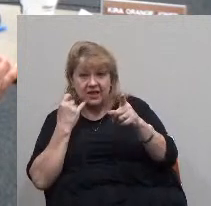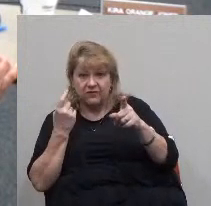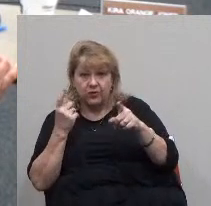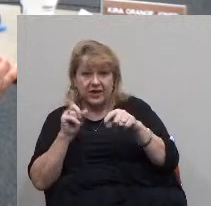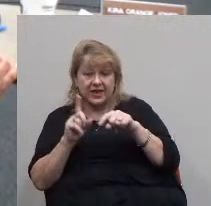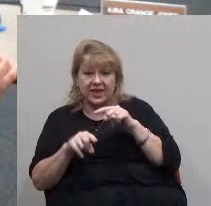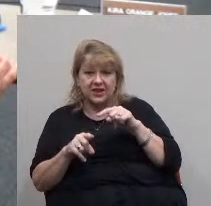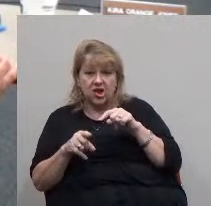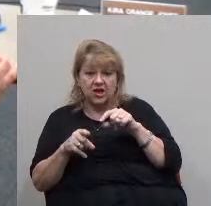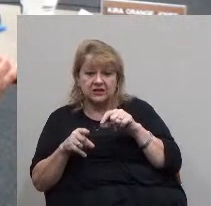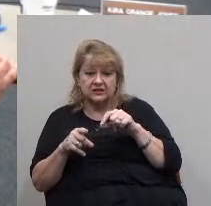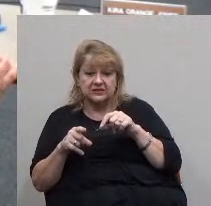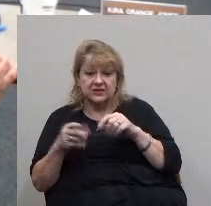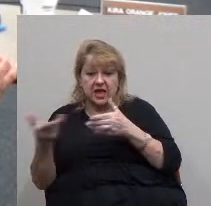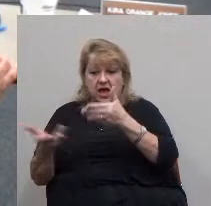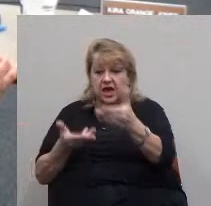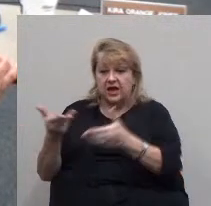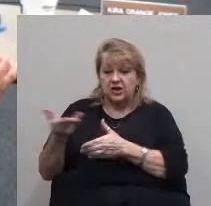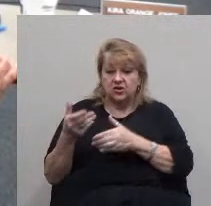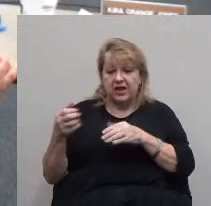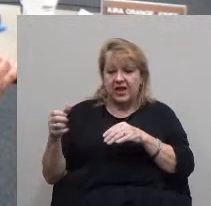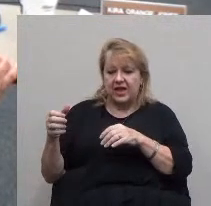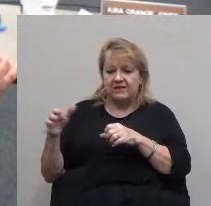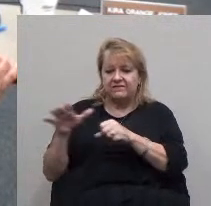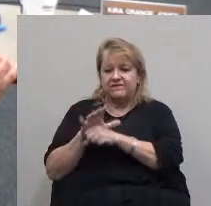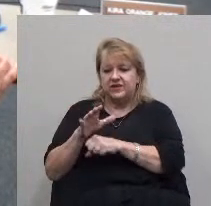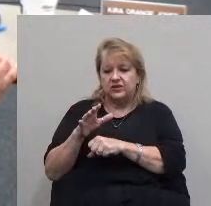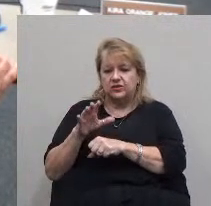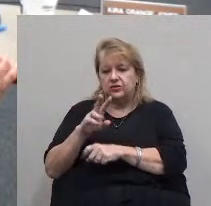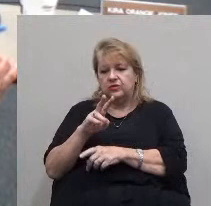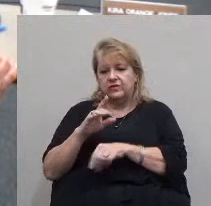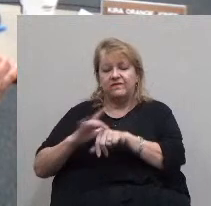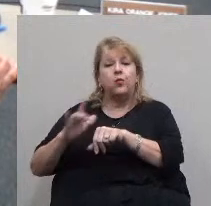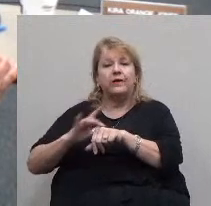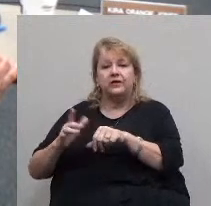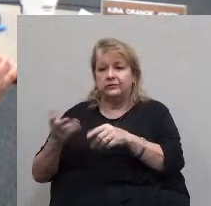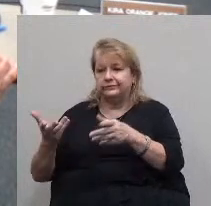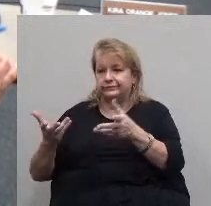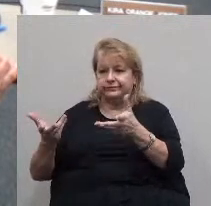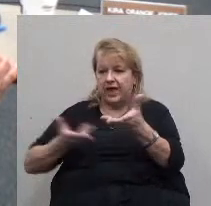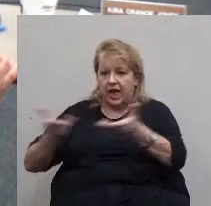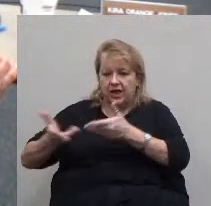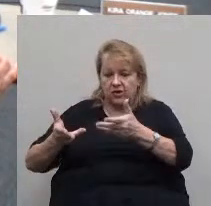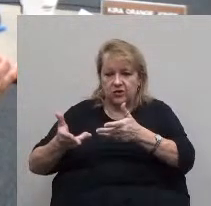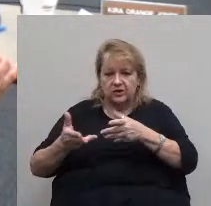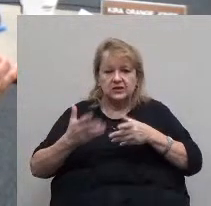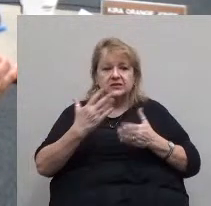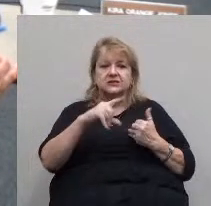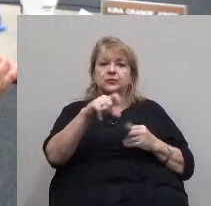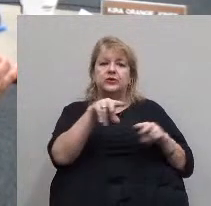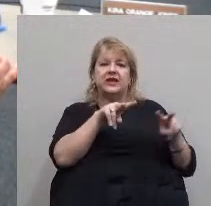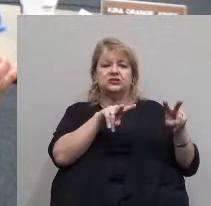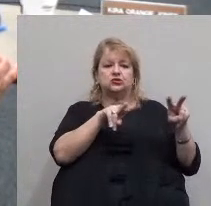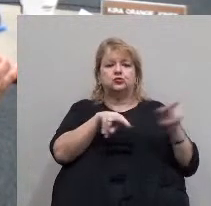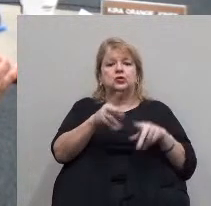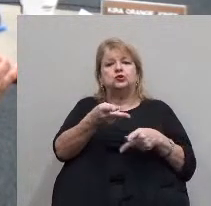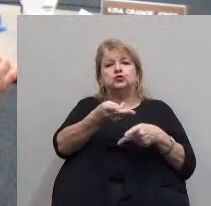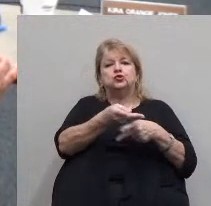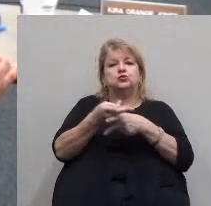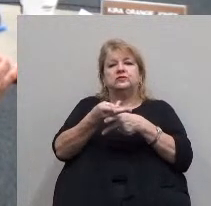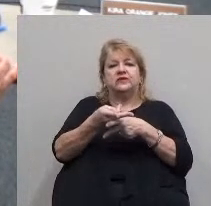the void in the workforce, then someone has to supervise children at school. And so you're going to continue to